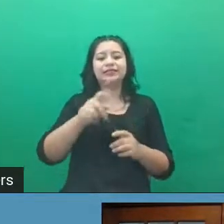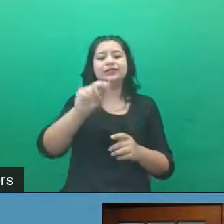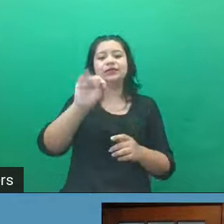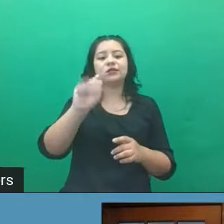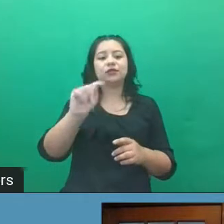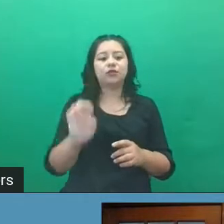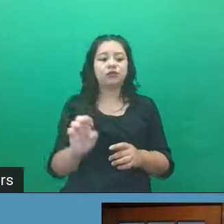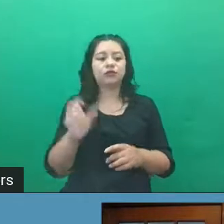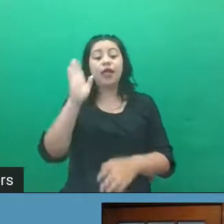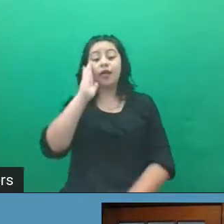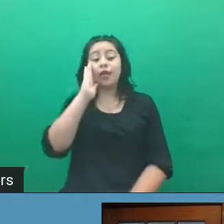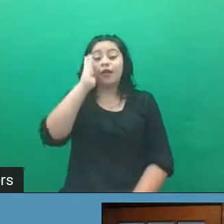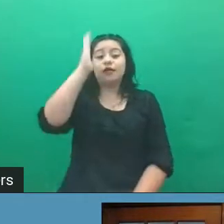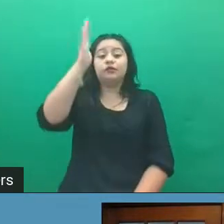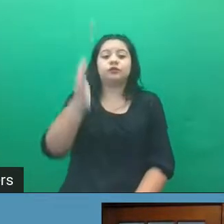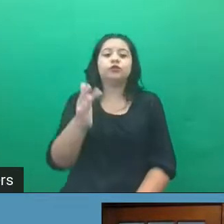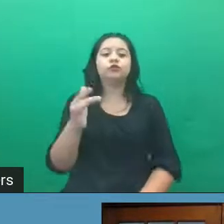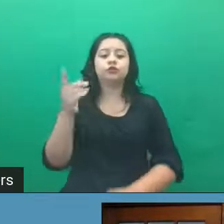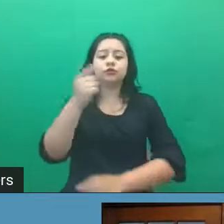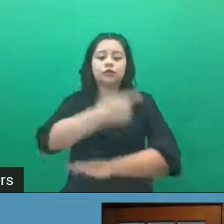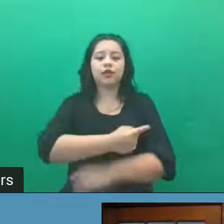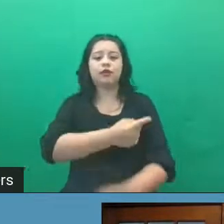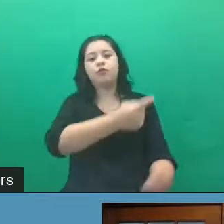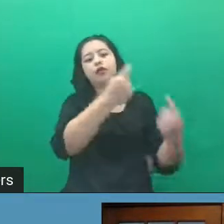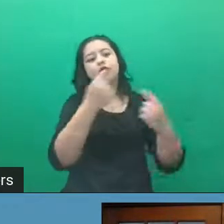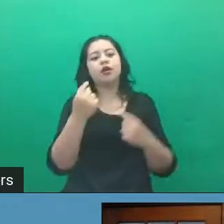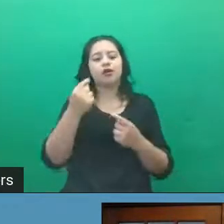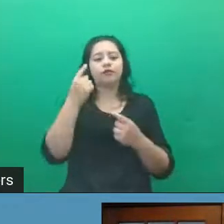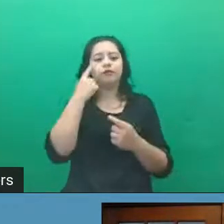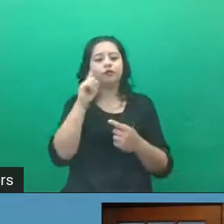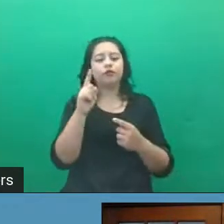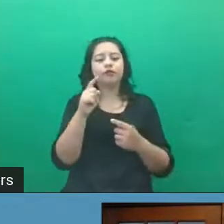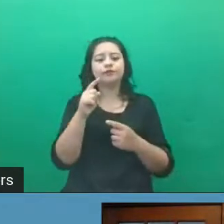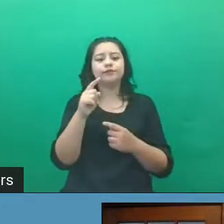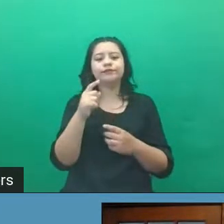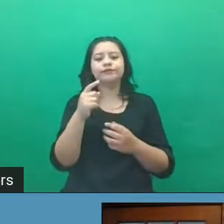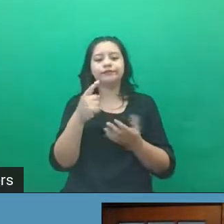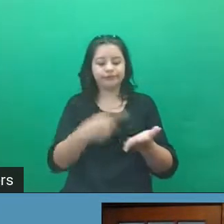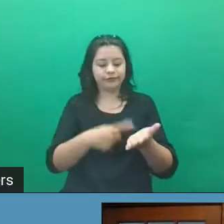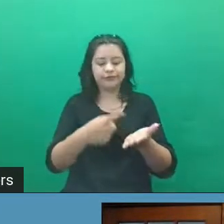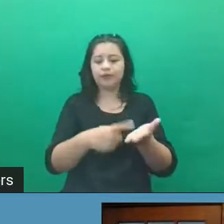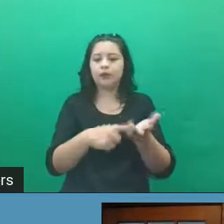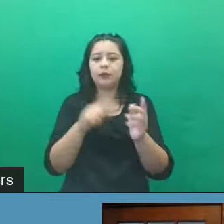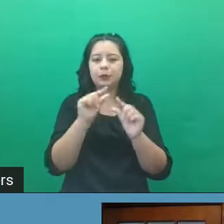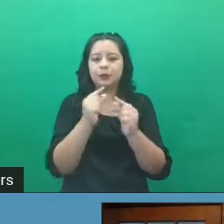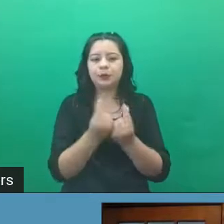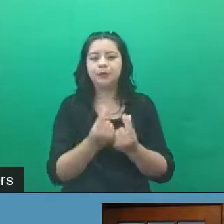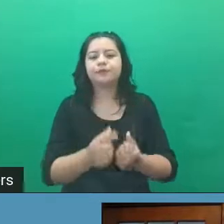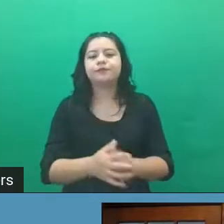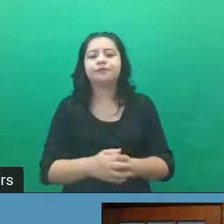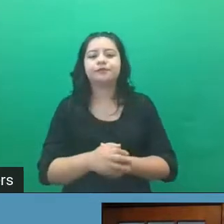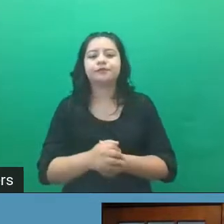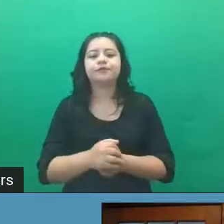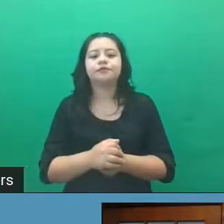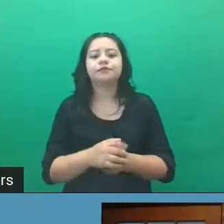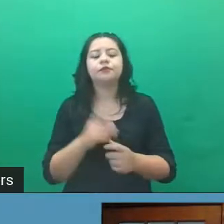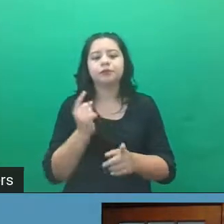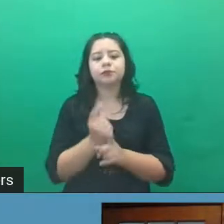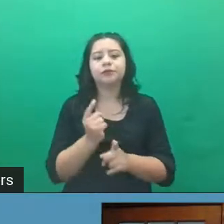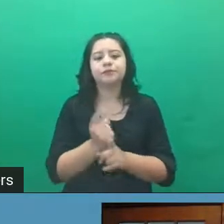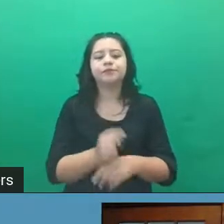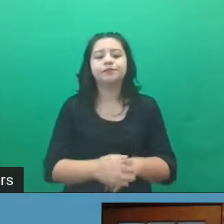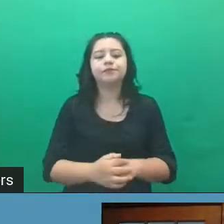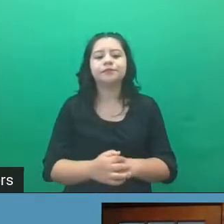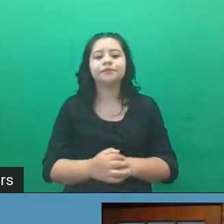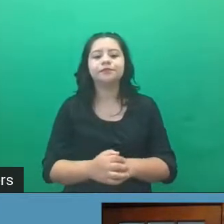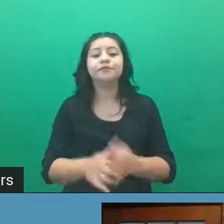date for in a discussion group around the keynote. That may be a way of doing things. Right.